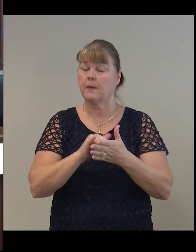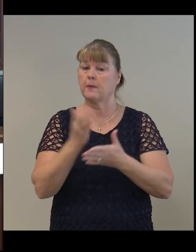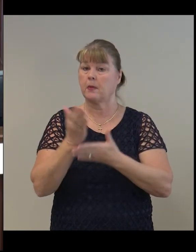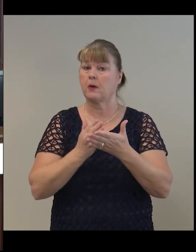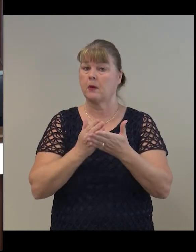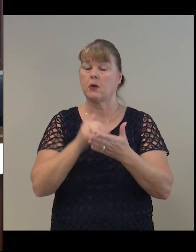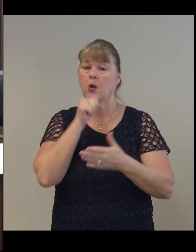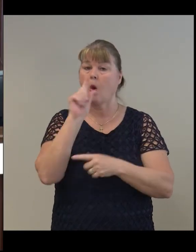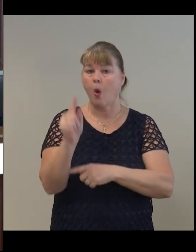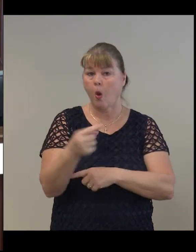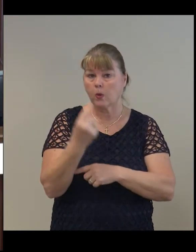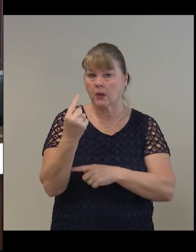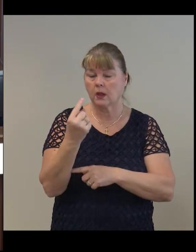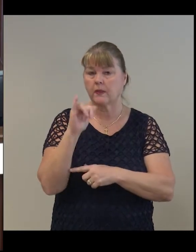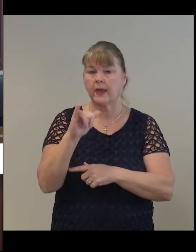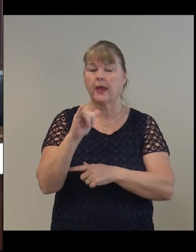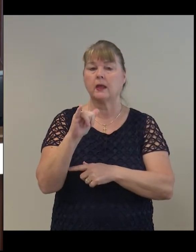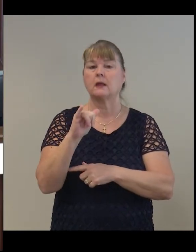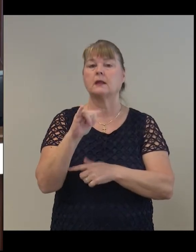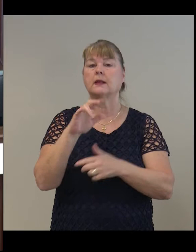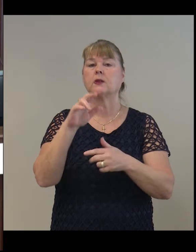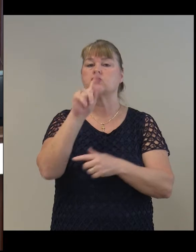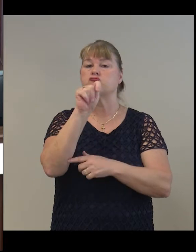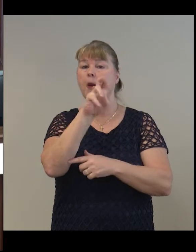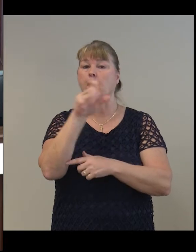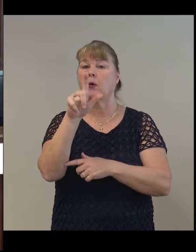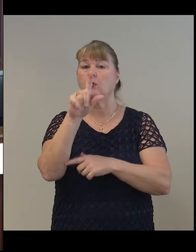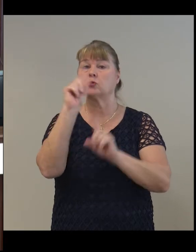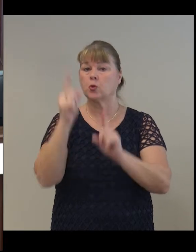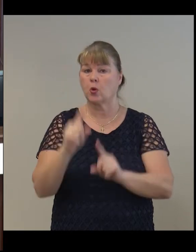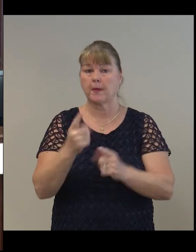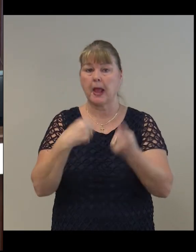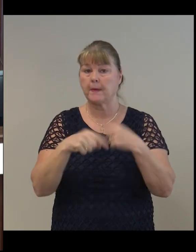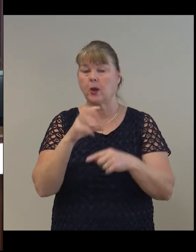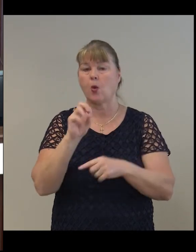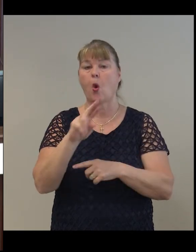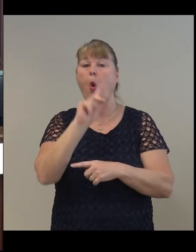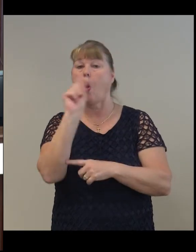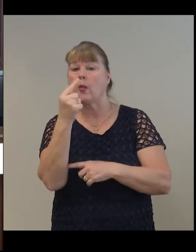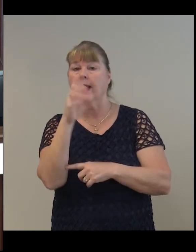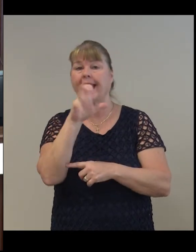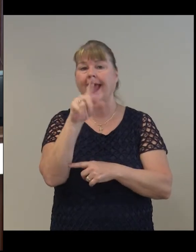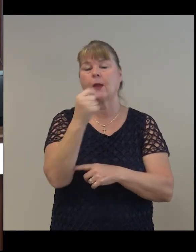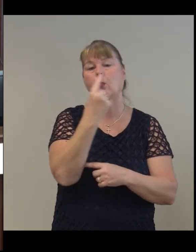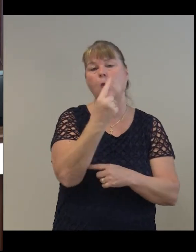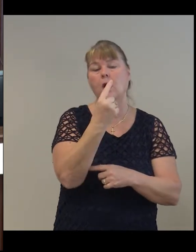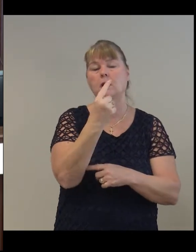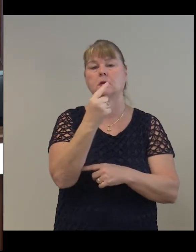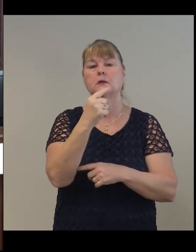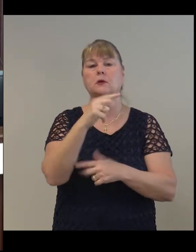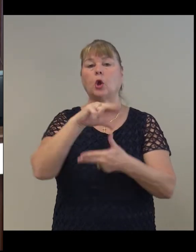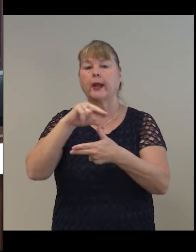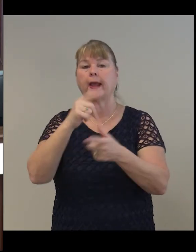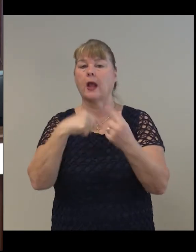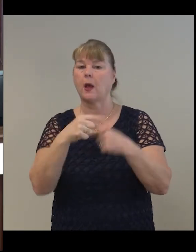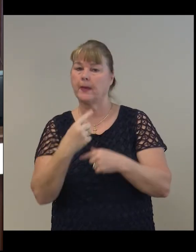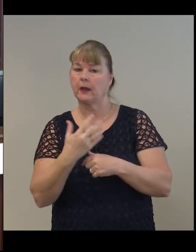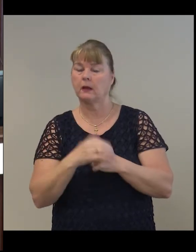piece, not necessarily that it's only a tropical storm that's coming or only a Category 1 storm that's